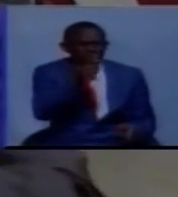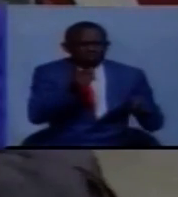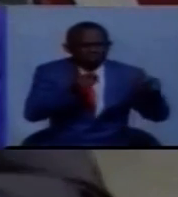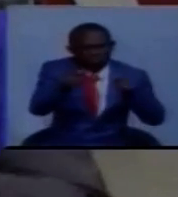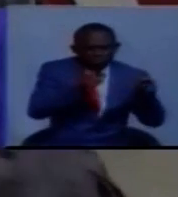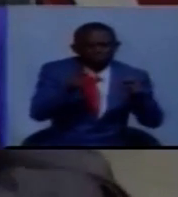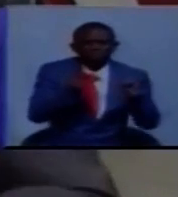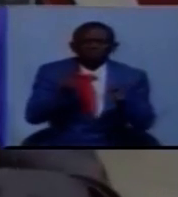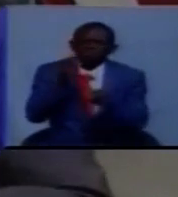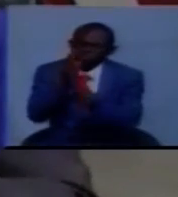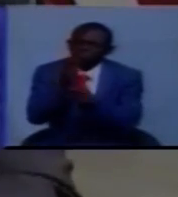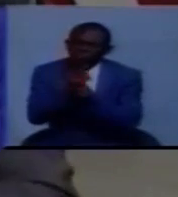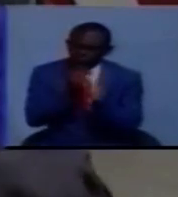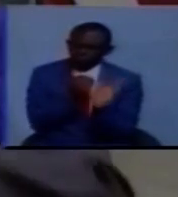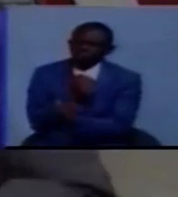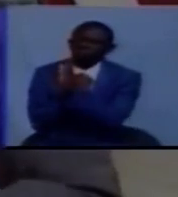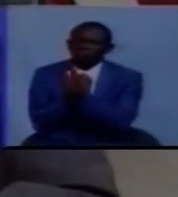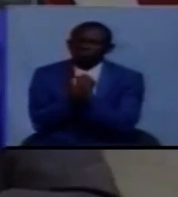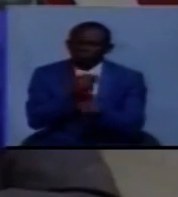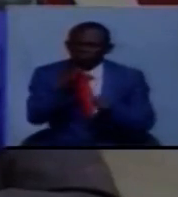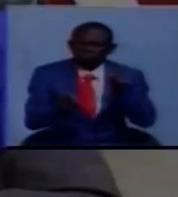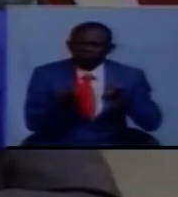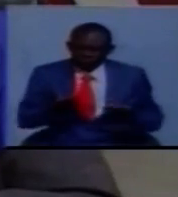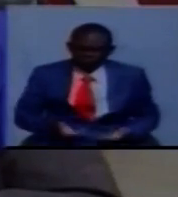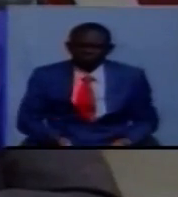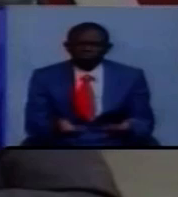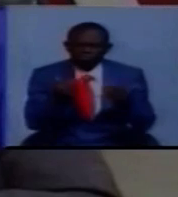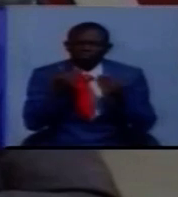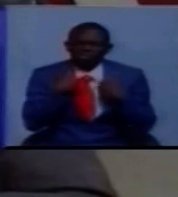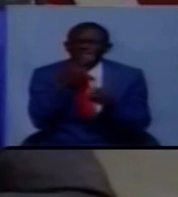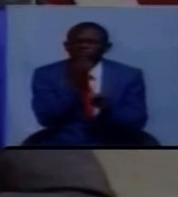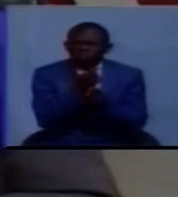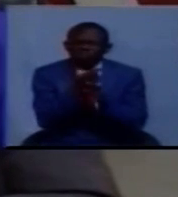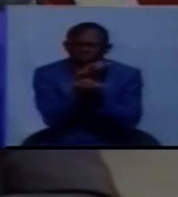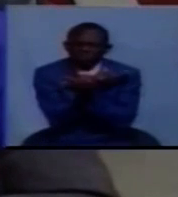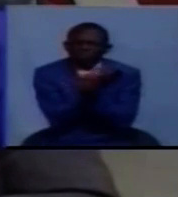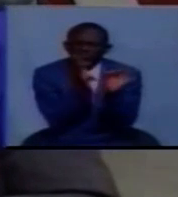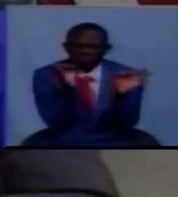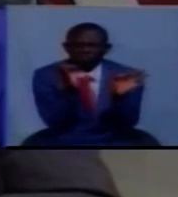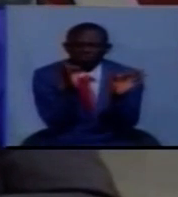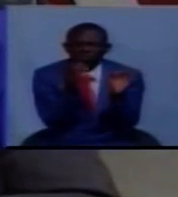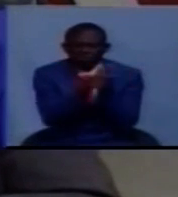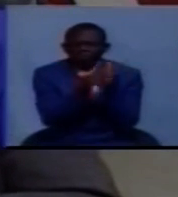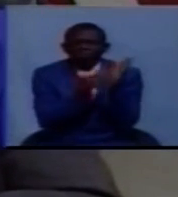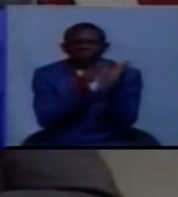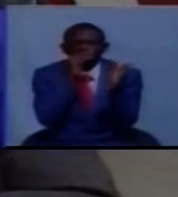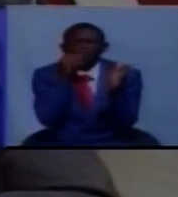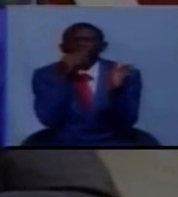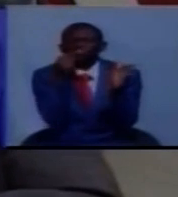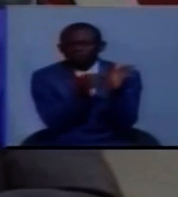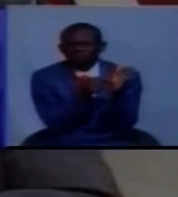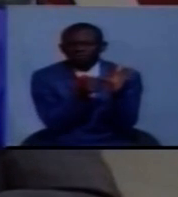A human being has been born free. That's what the Bill of Rights says. So with the employer, because